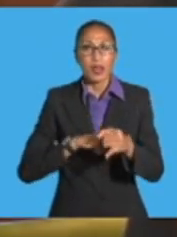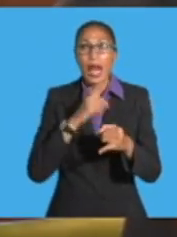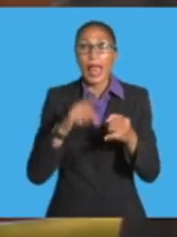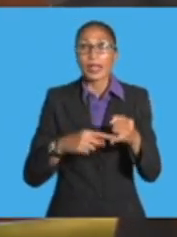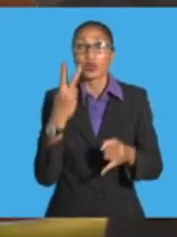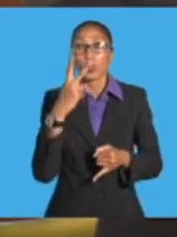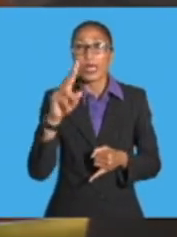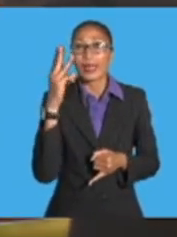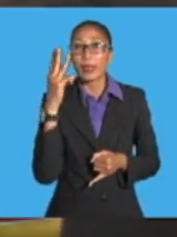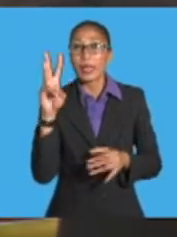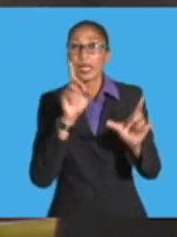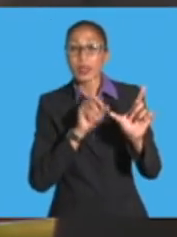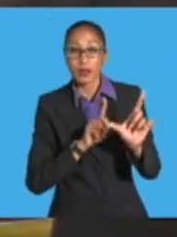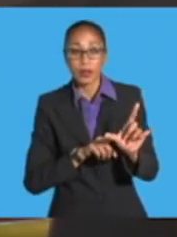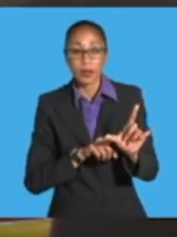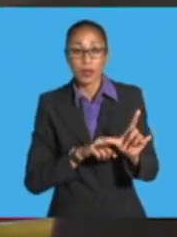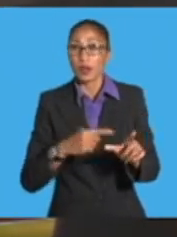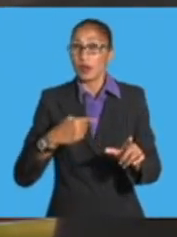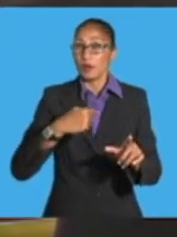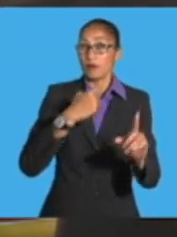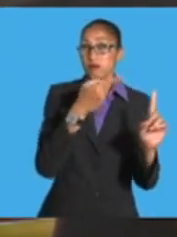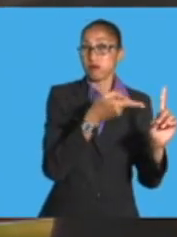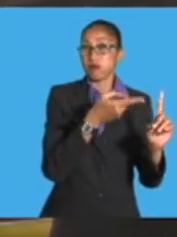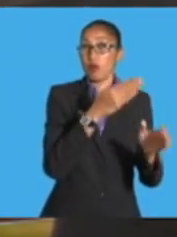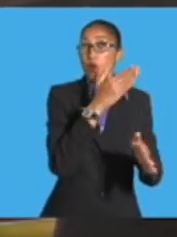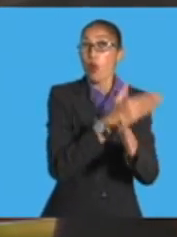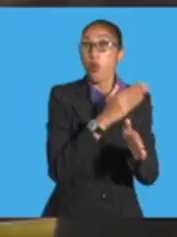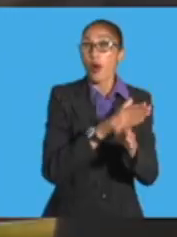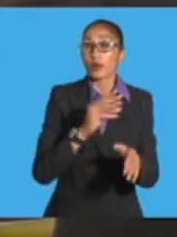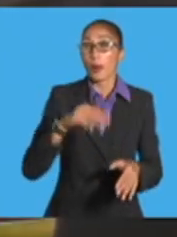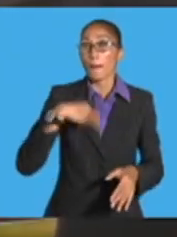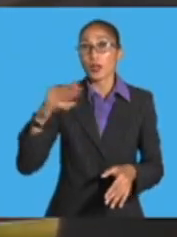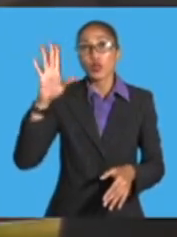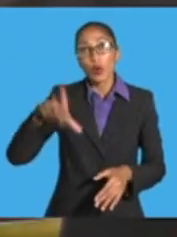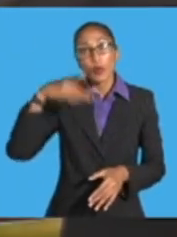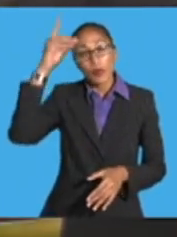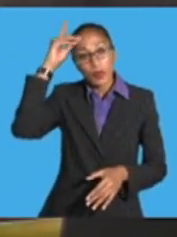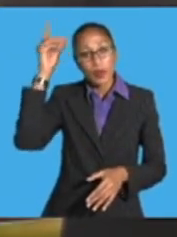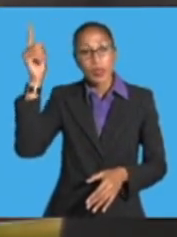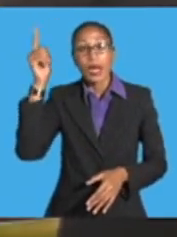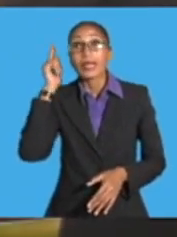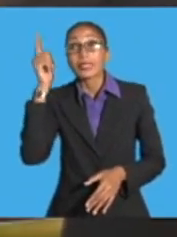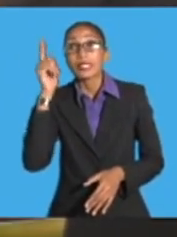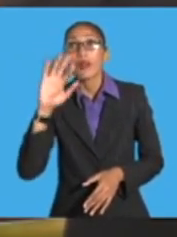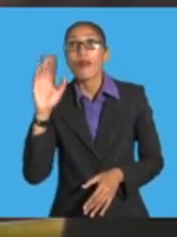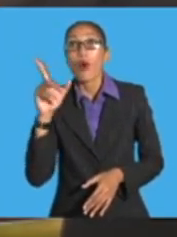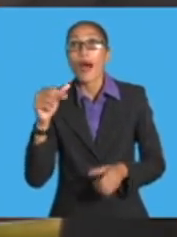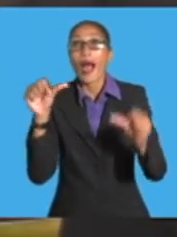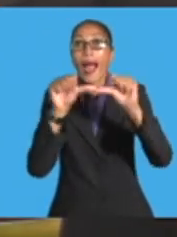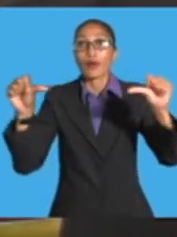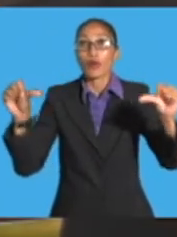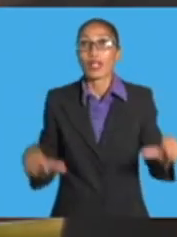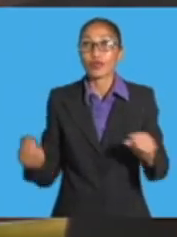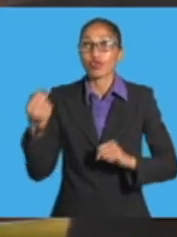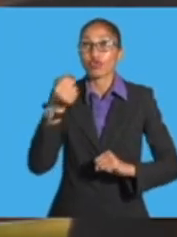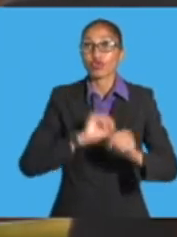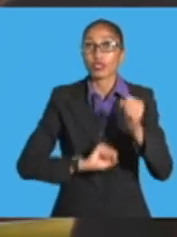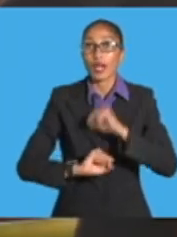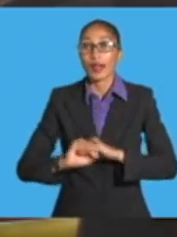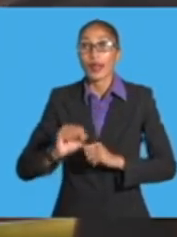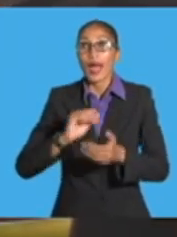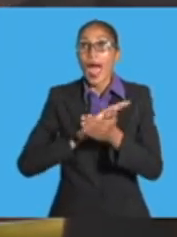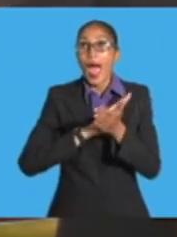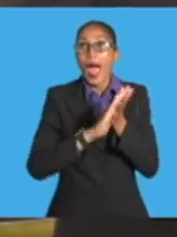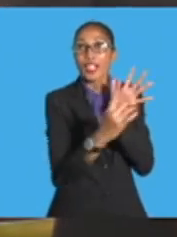23 years, I have worked for the Ministry of Education as a teacher of agricultural science, head of Department